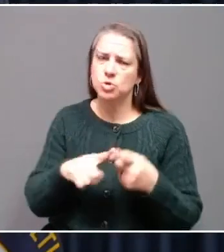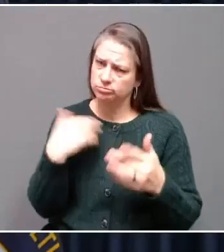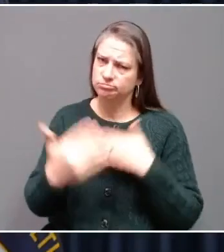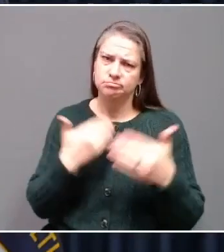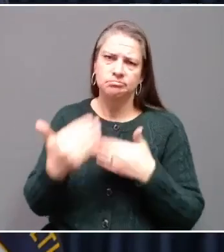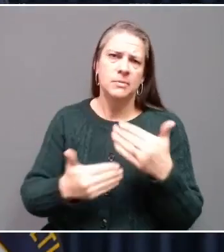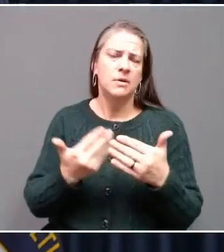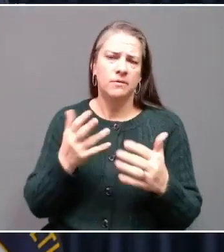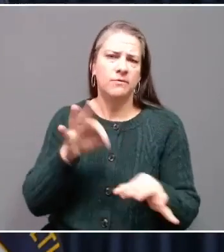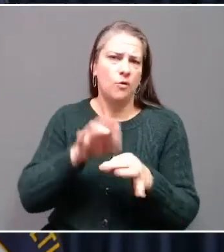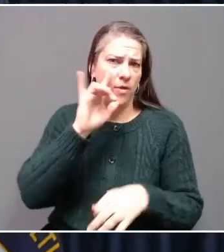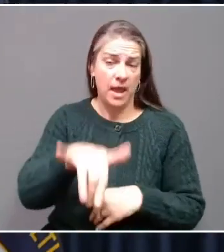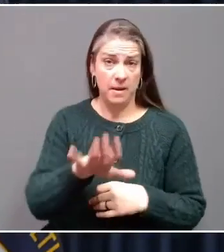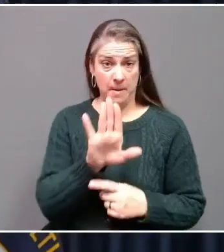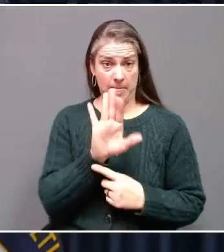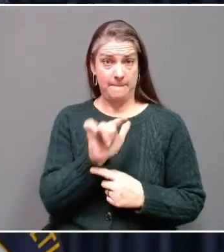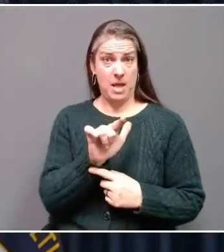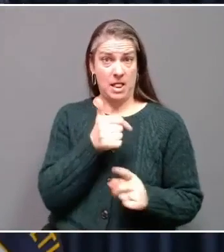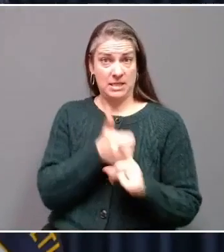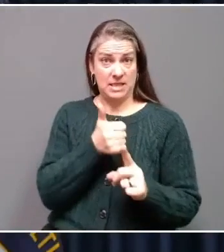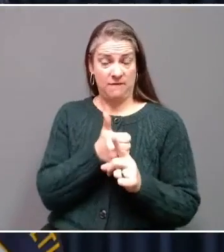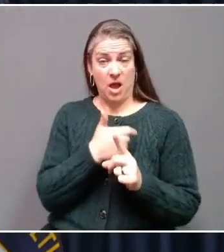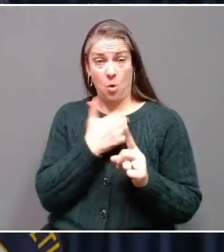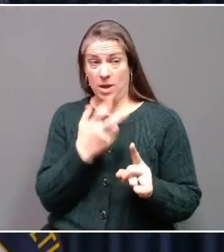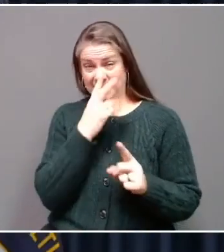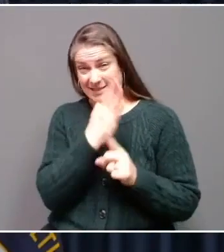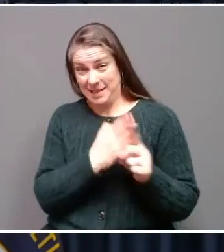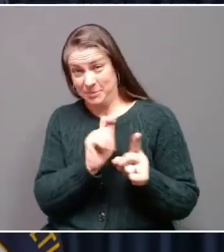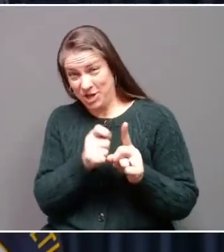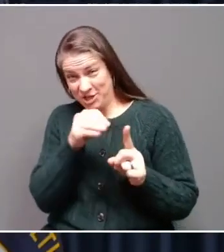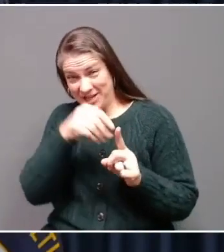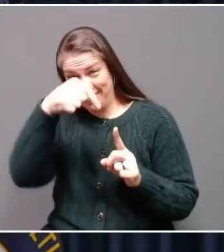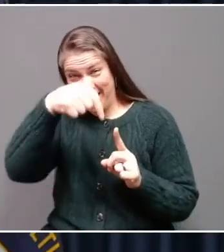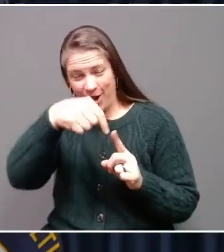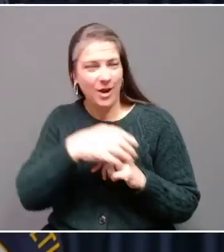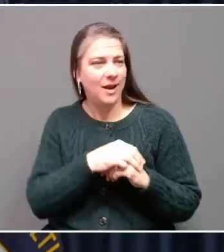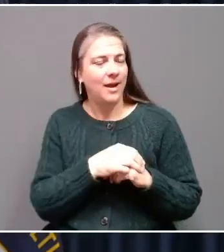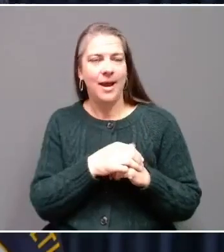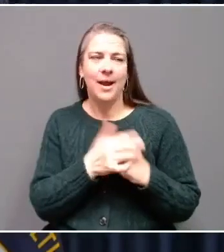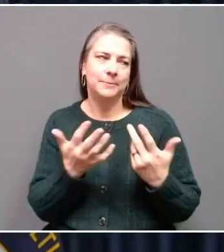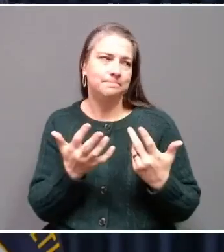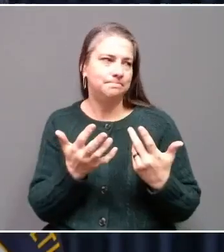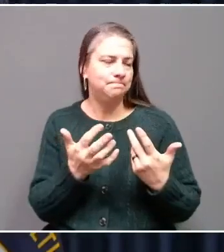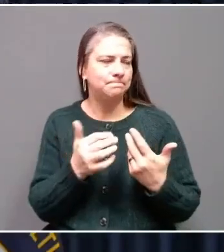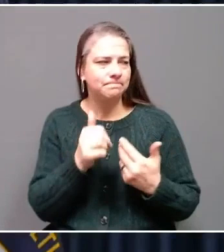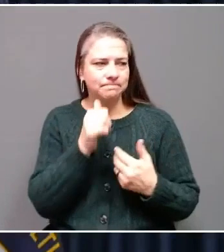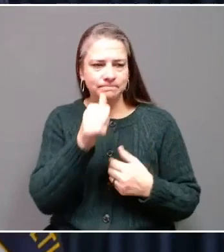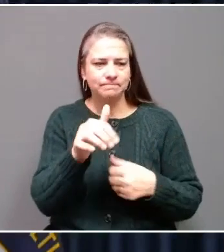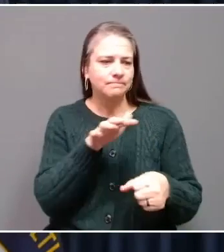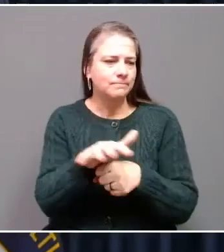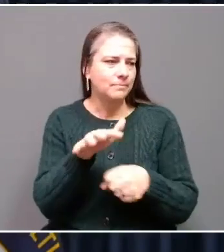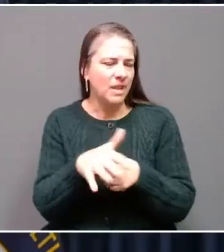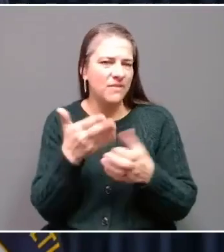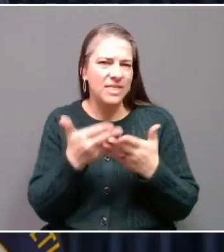The bill itself, I would like to see some changes to. There aren't enough conditions in it that people may be